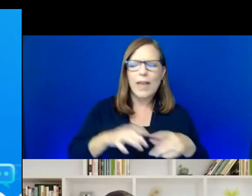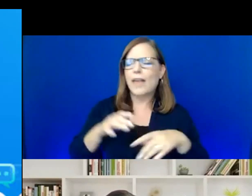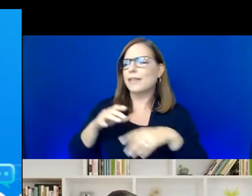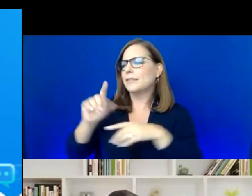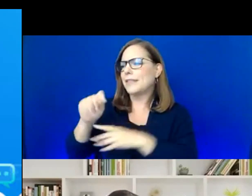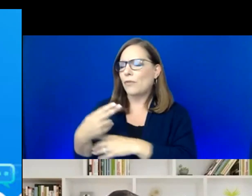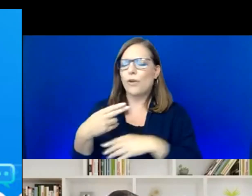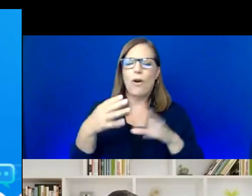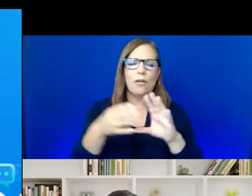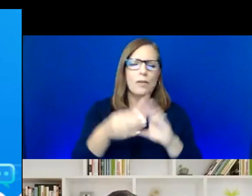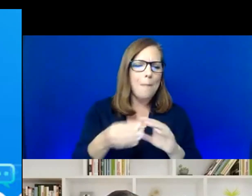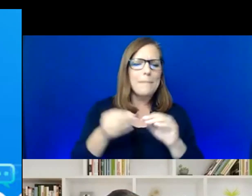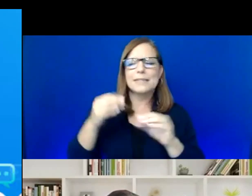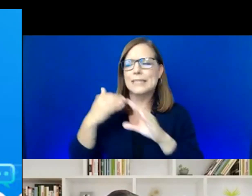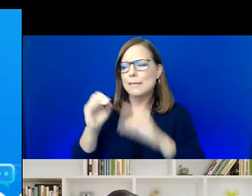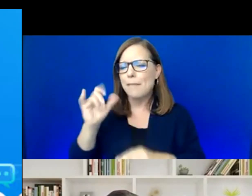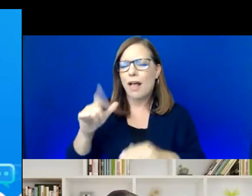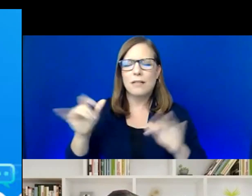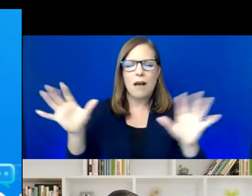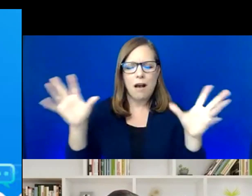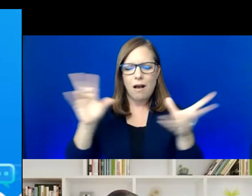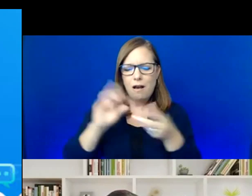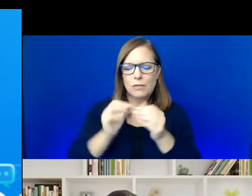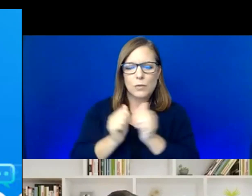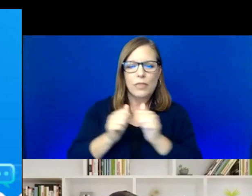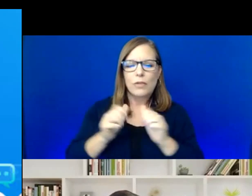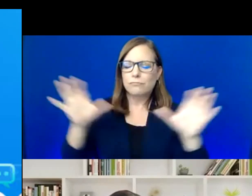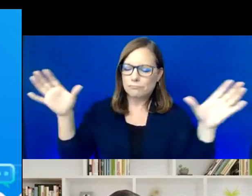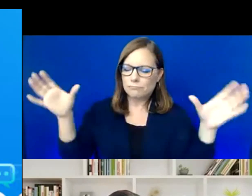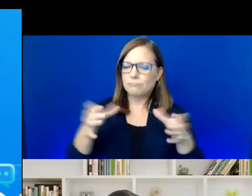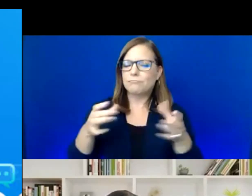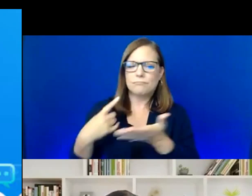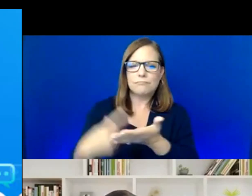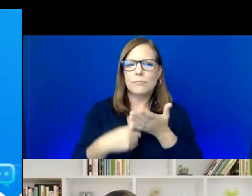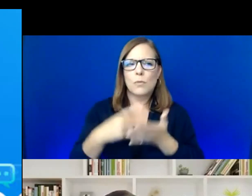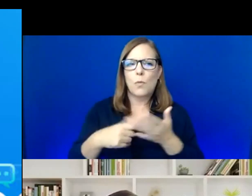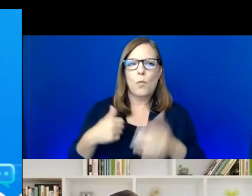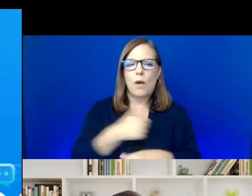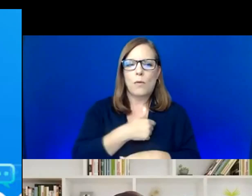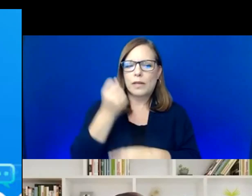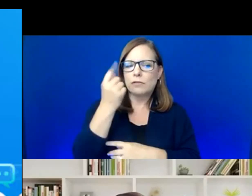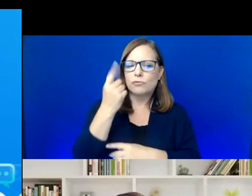comments. And just bring forward to everyone, what we've collectively heard.